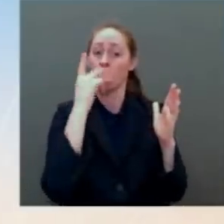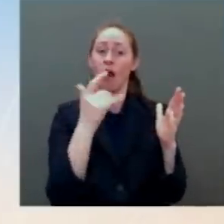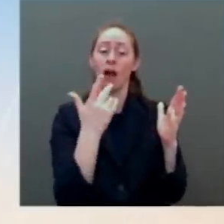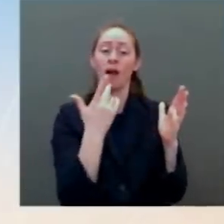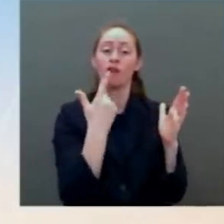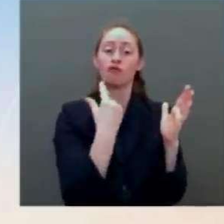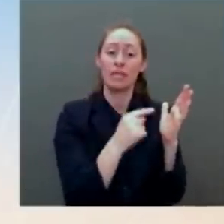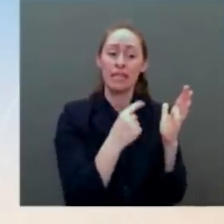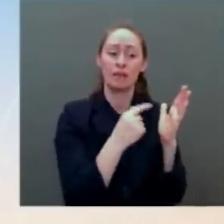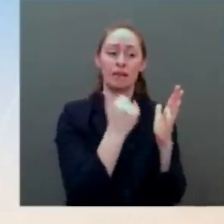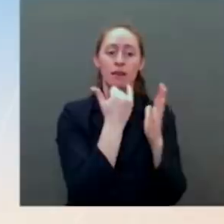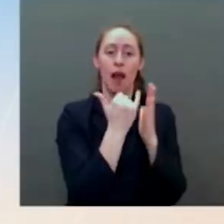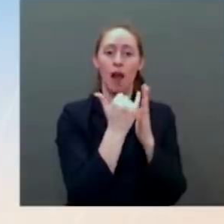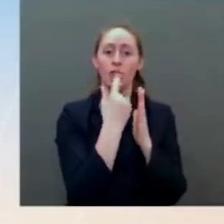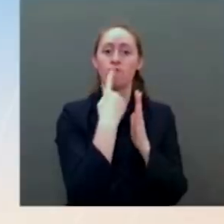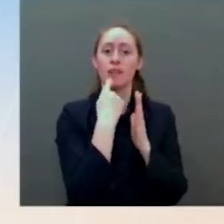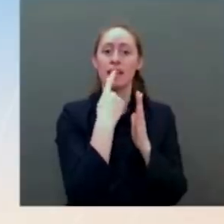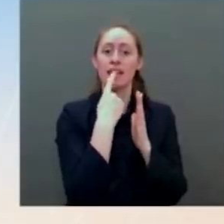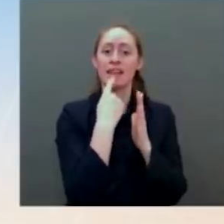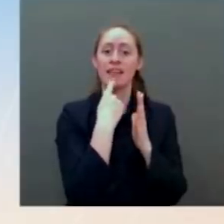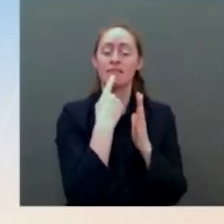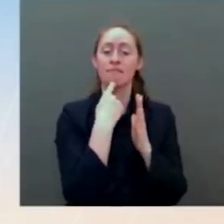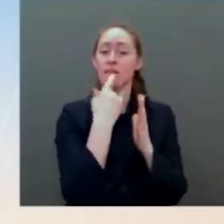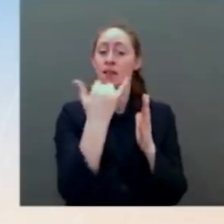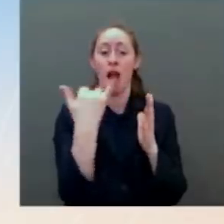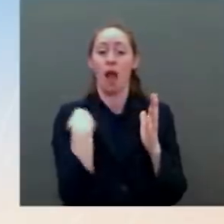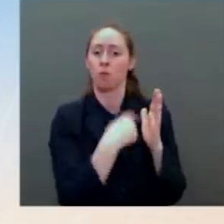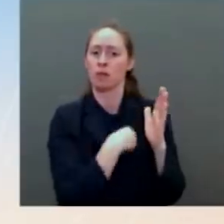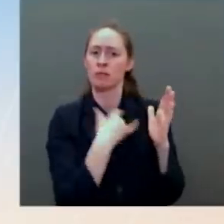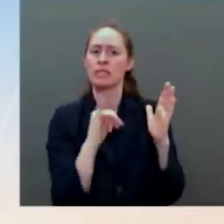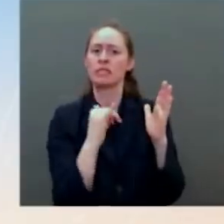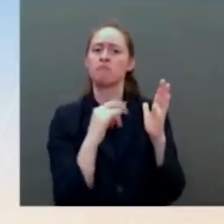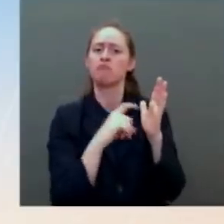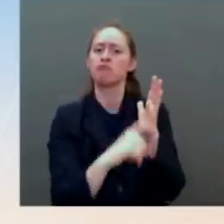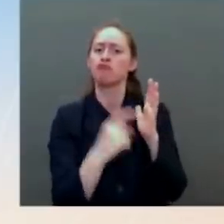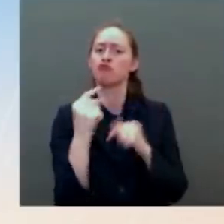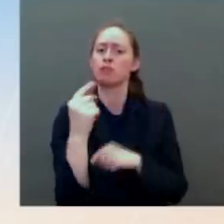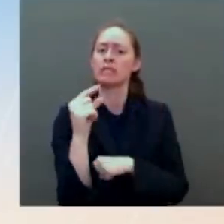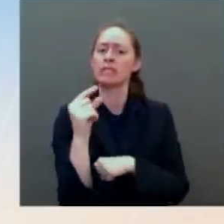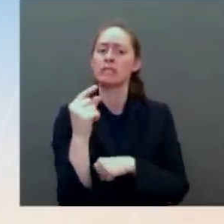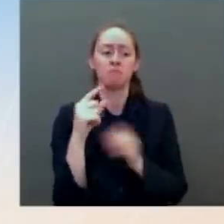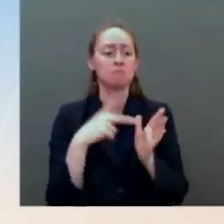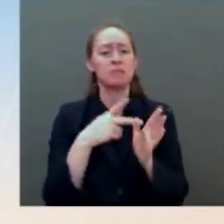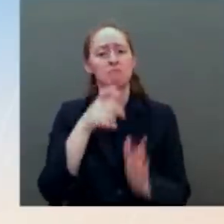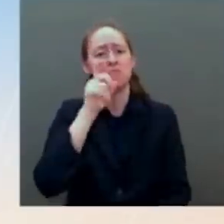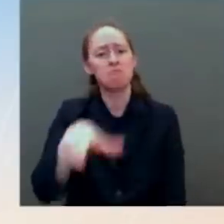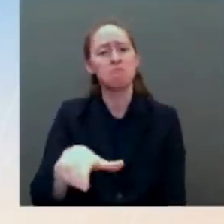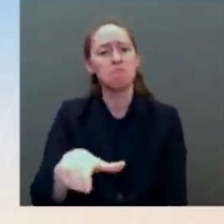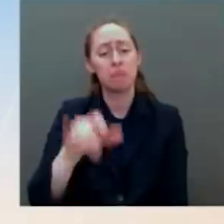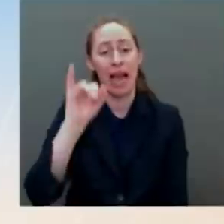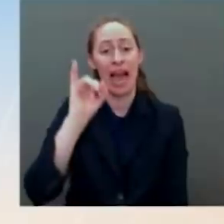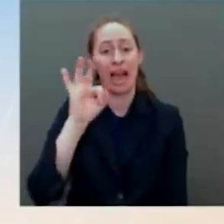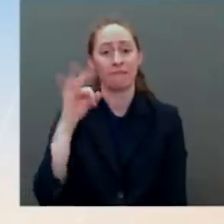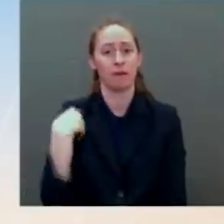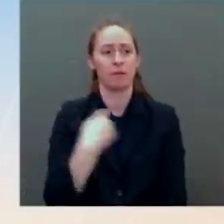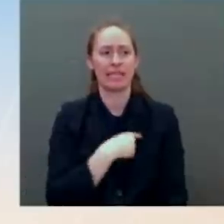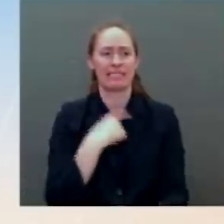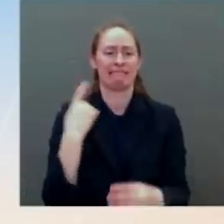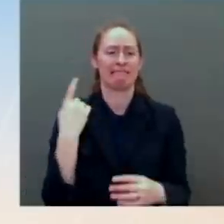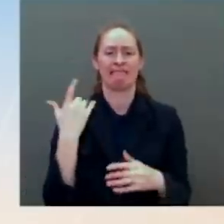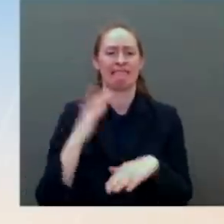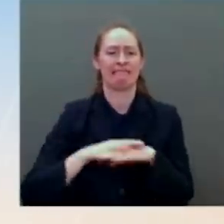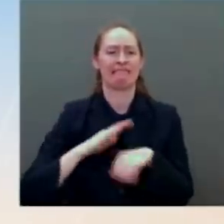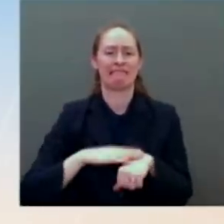wear them in meetings, or wear them at certain times where you're going to be around or sitting close to people, or maybe you have an immunocompromised parent